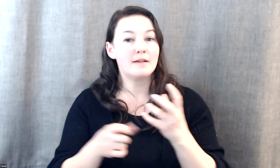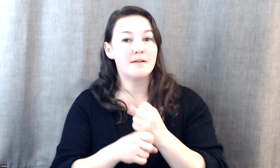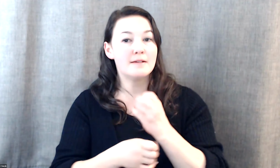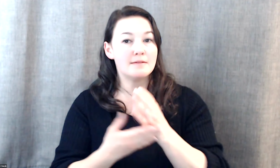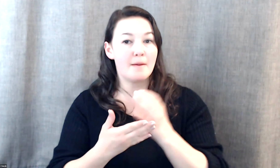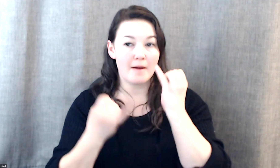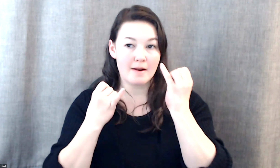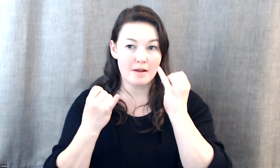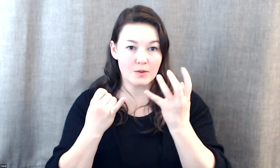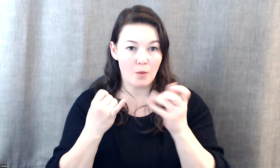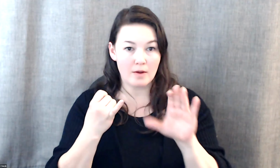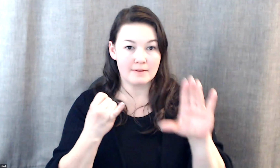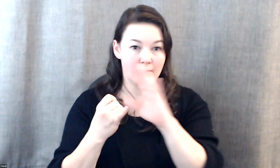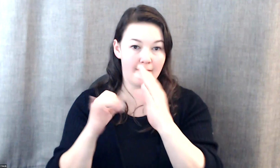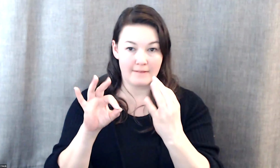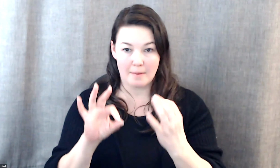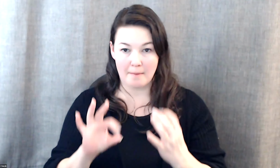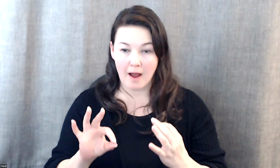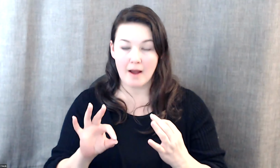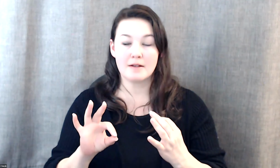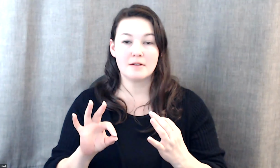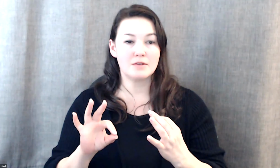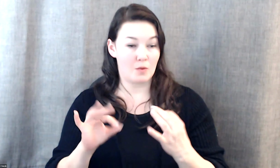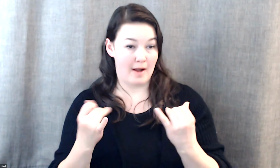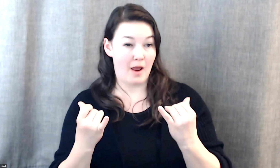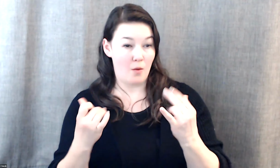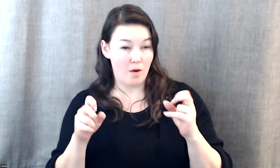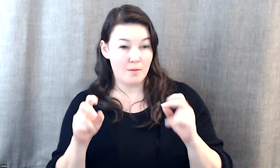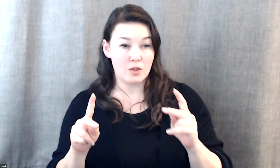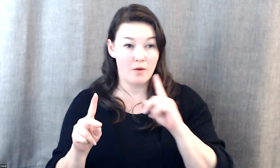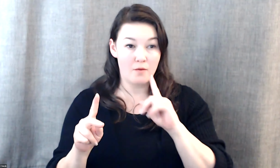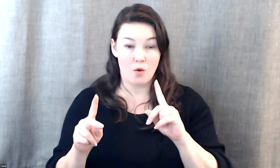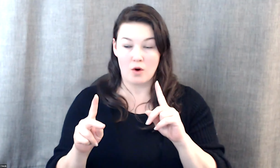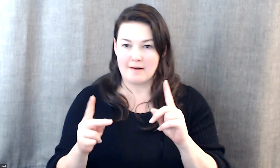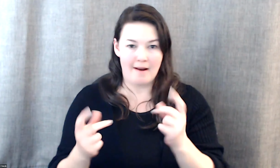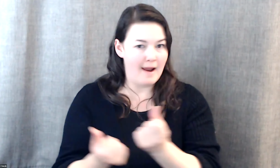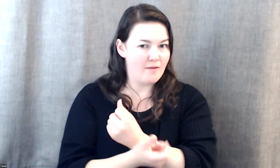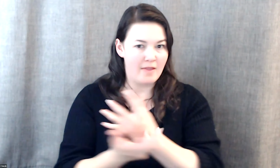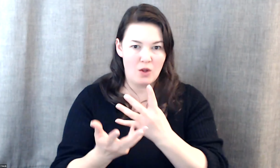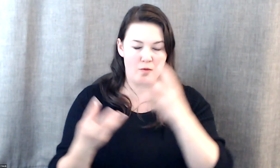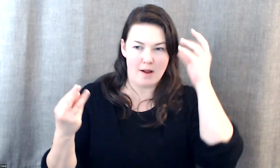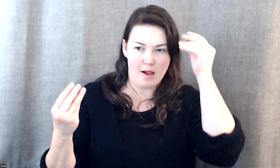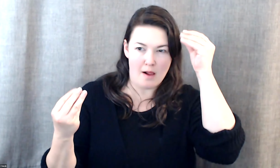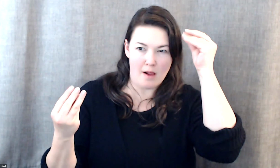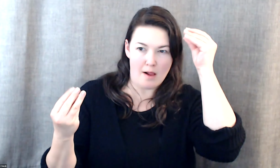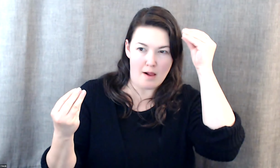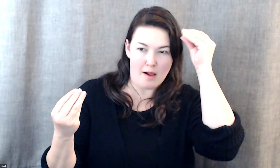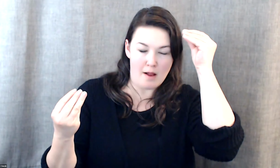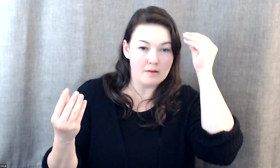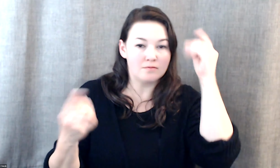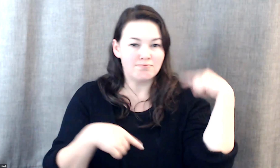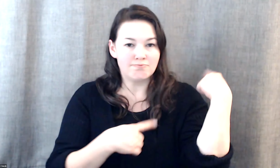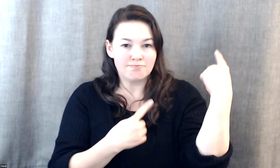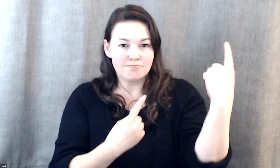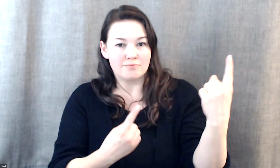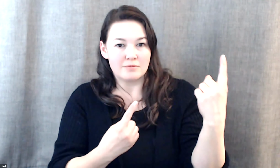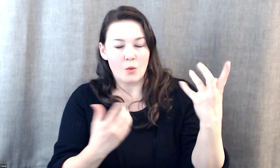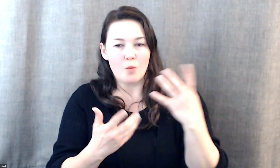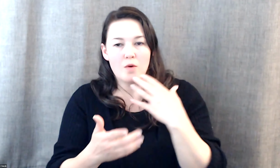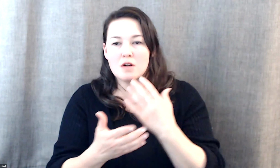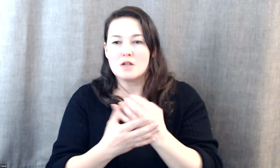get feedback from you all. So this is basically an opportunity for people, everything that you've had in your mind of what could be a good